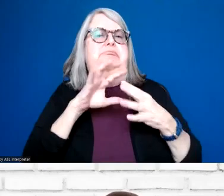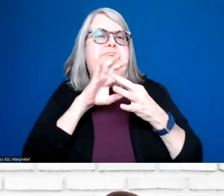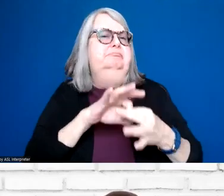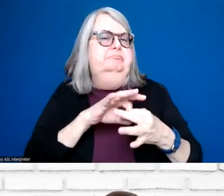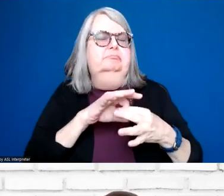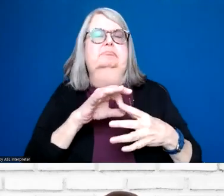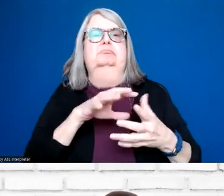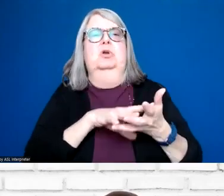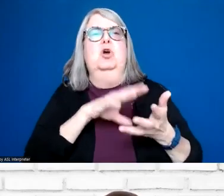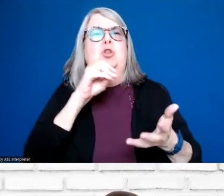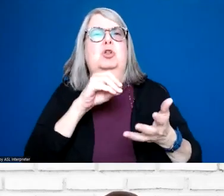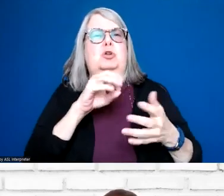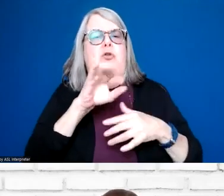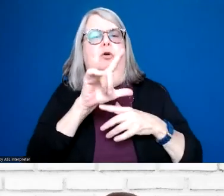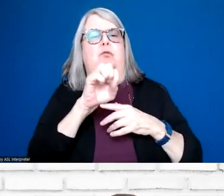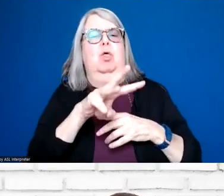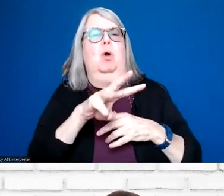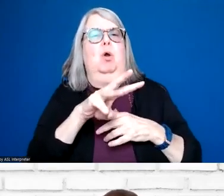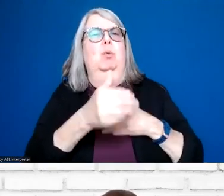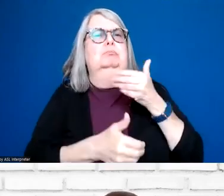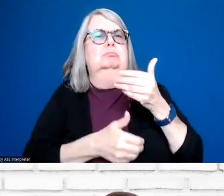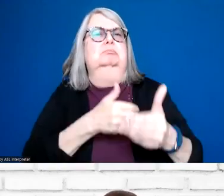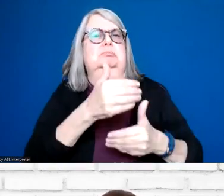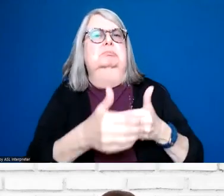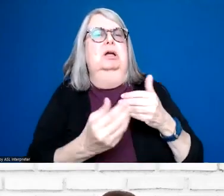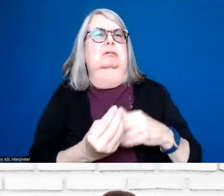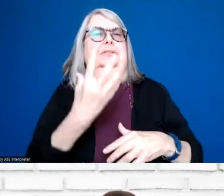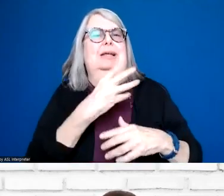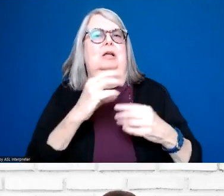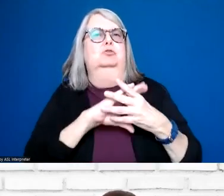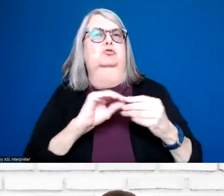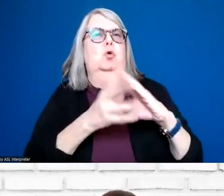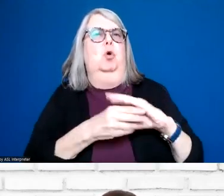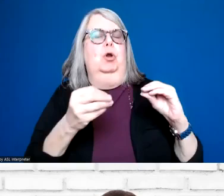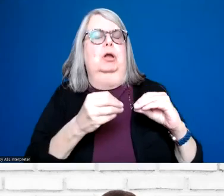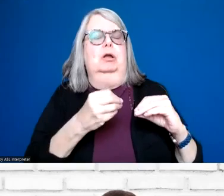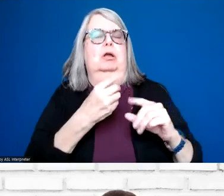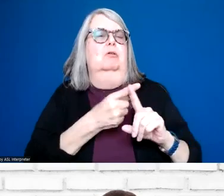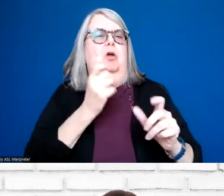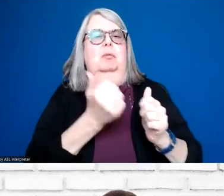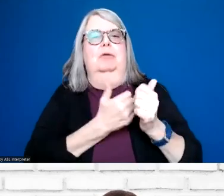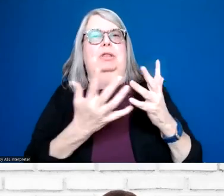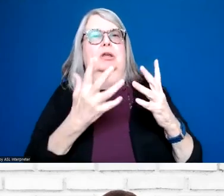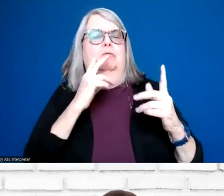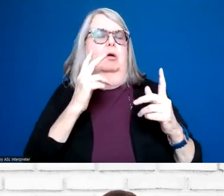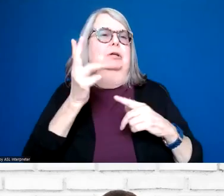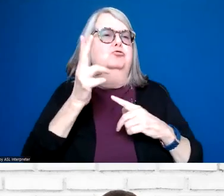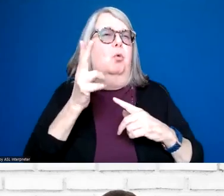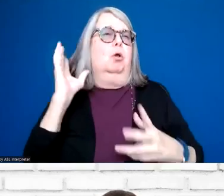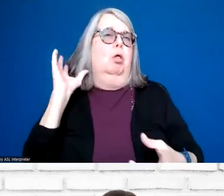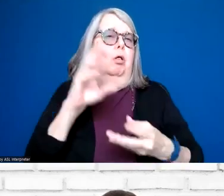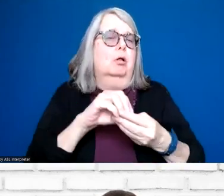learn the flow and the cadence of the slides and the story that it tells. So everything going from the historical context on down to the strategies